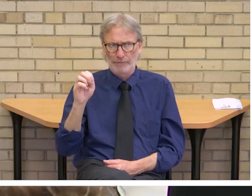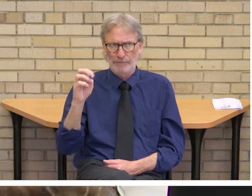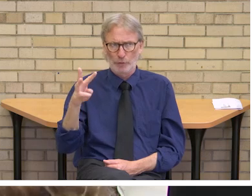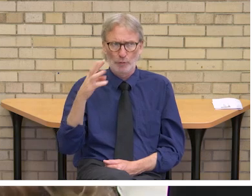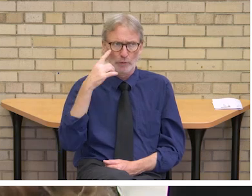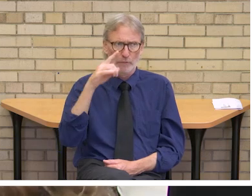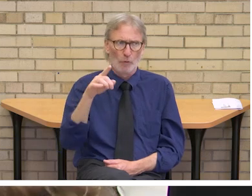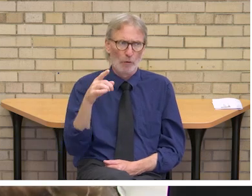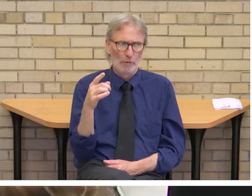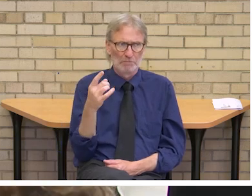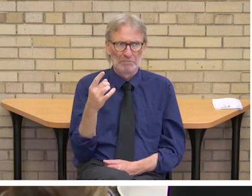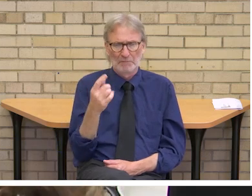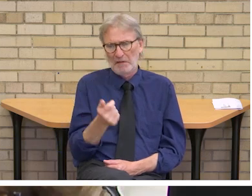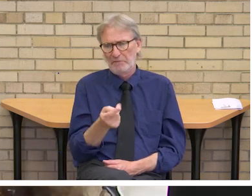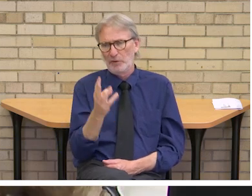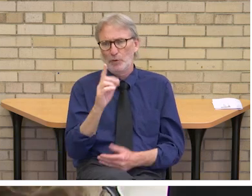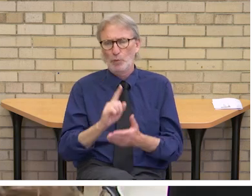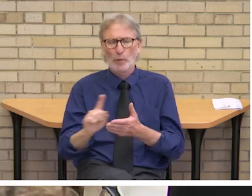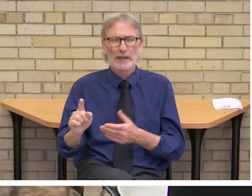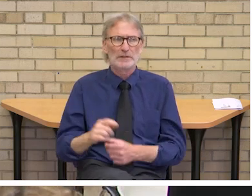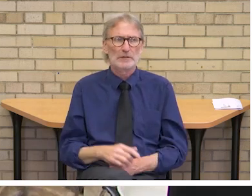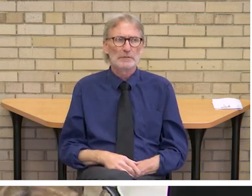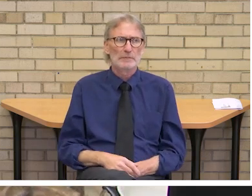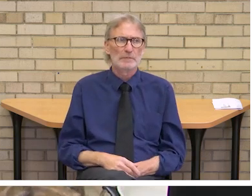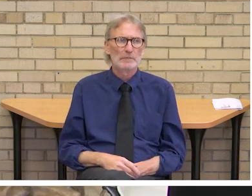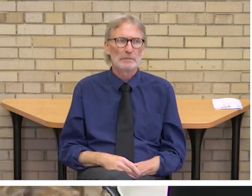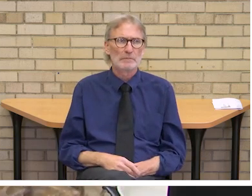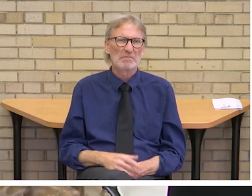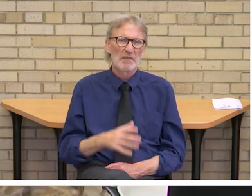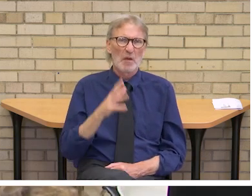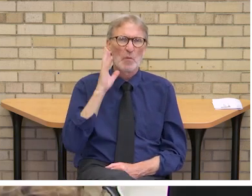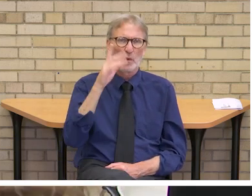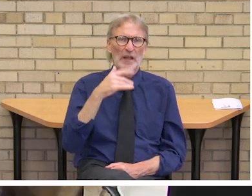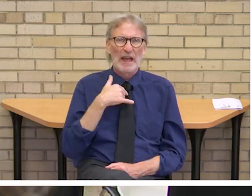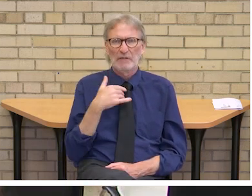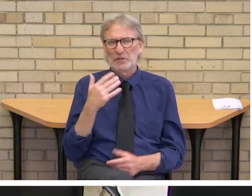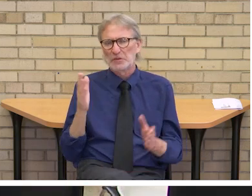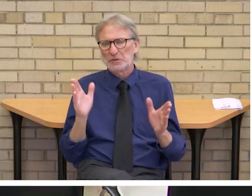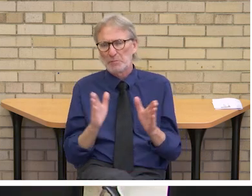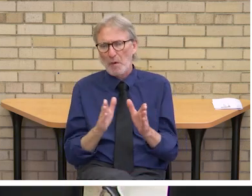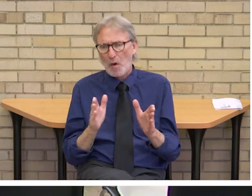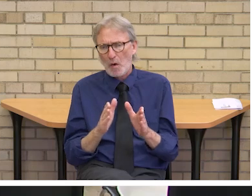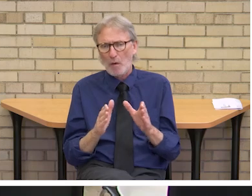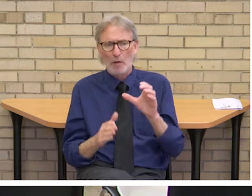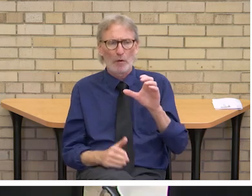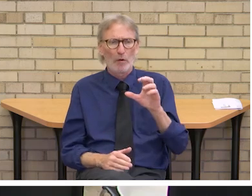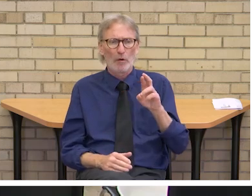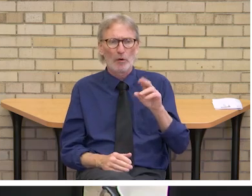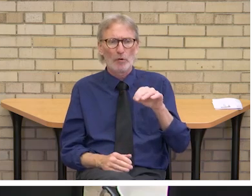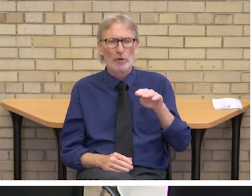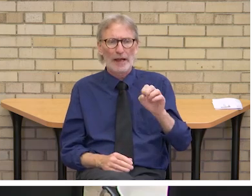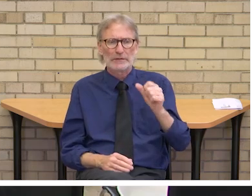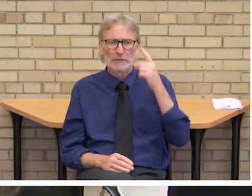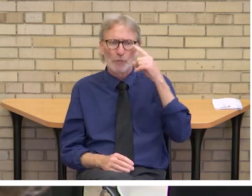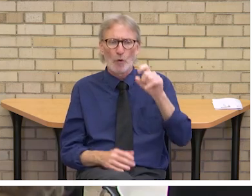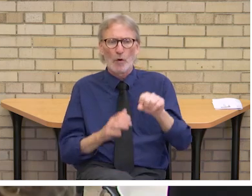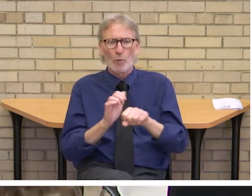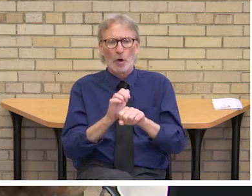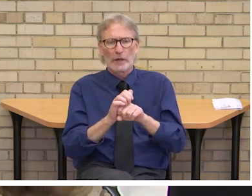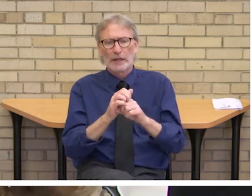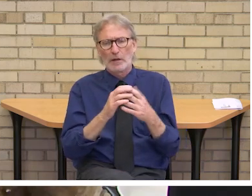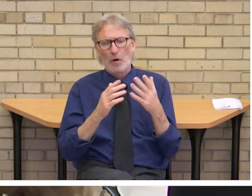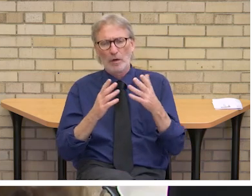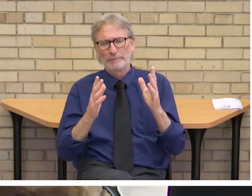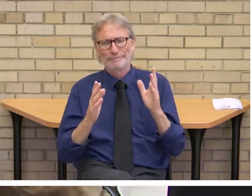for a number of weeks. There'll be smaller cranes when we're doing some of the abutment work,